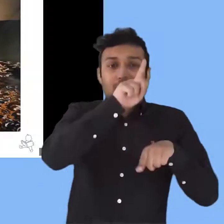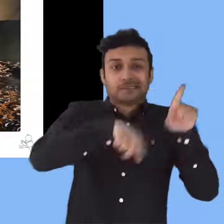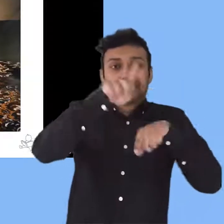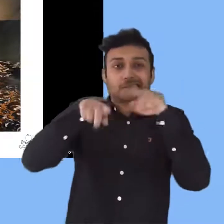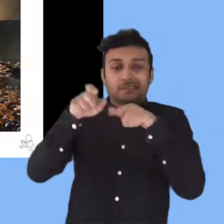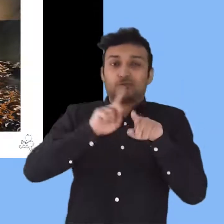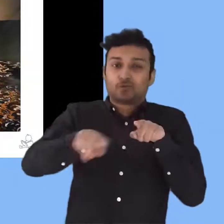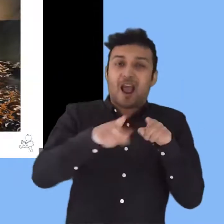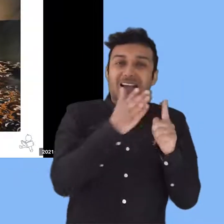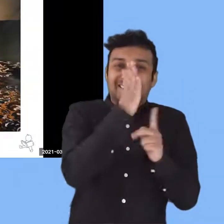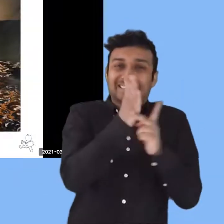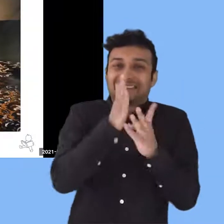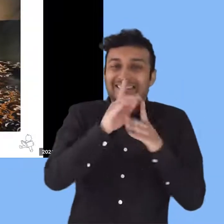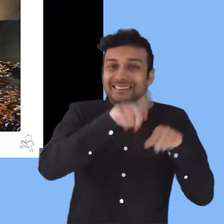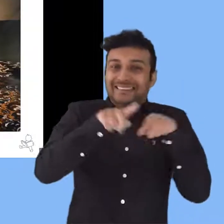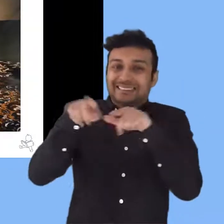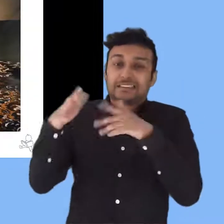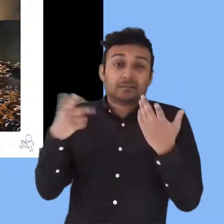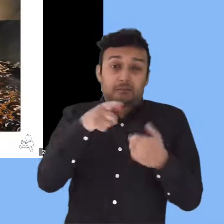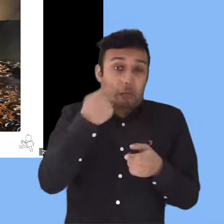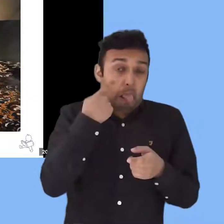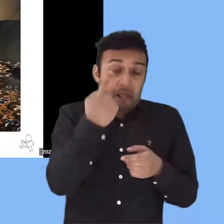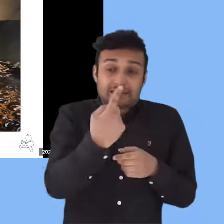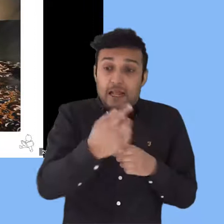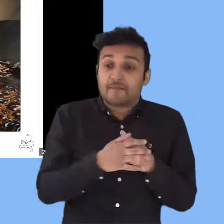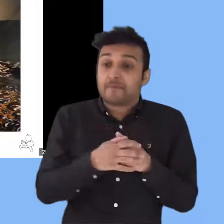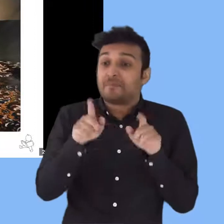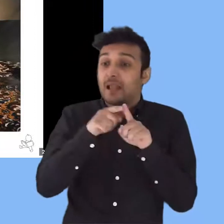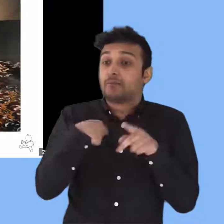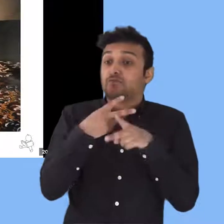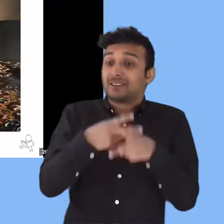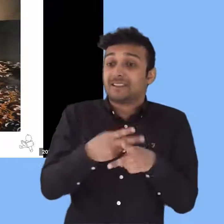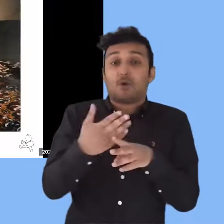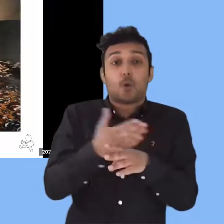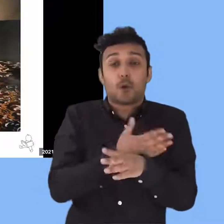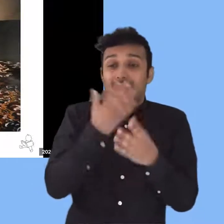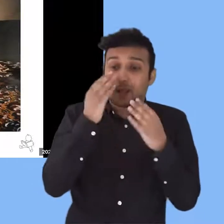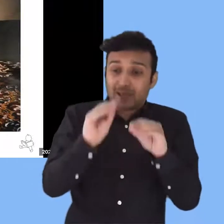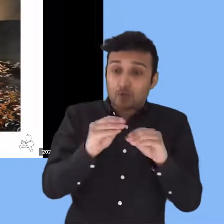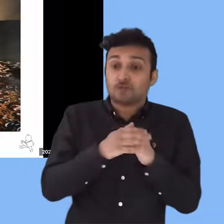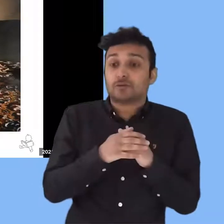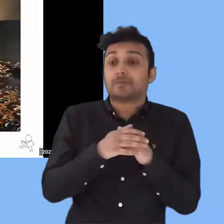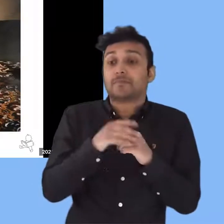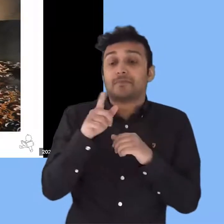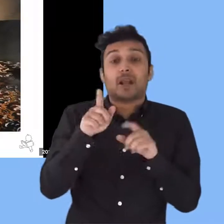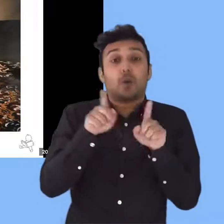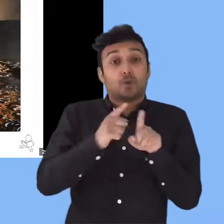also am a trustee for early education and co-convening the SERA Early Years Network. I'm also a former child